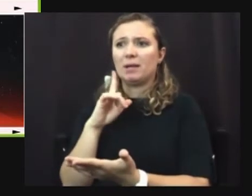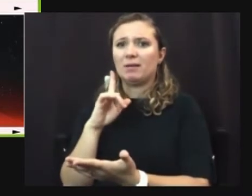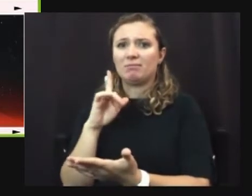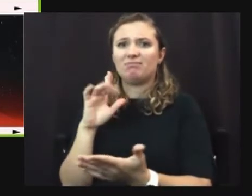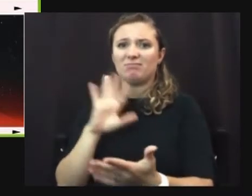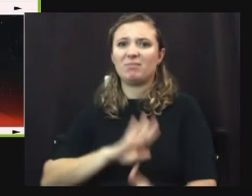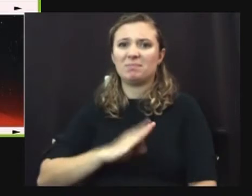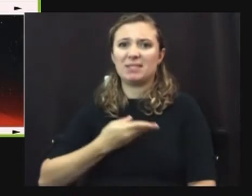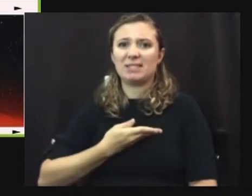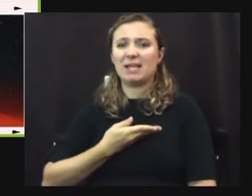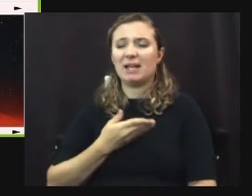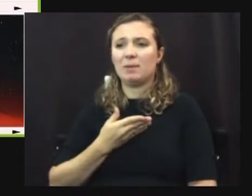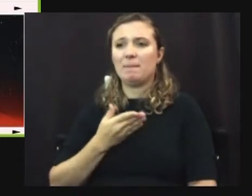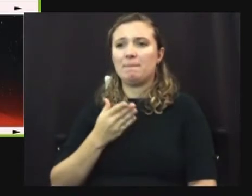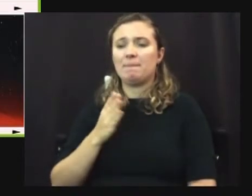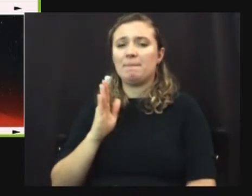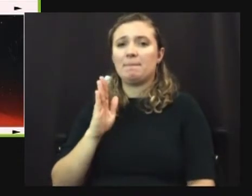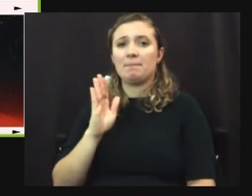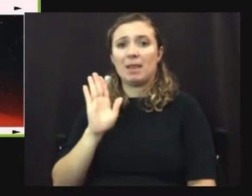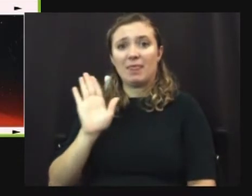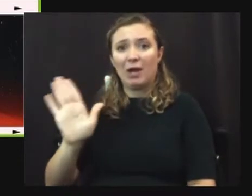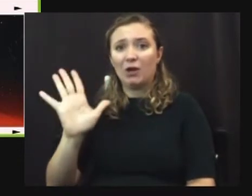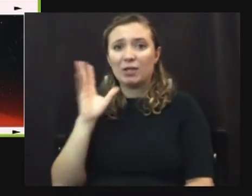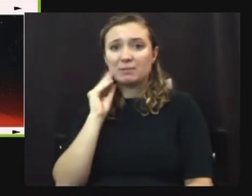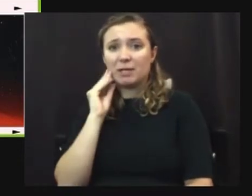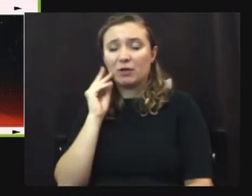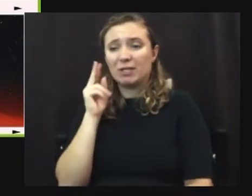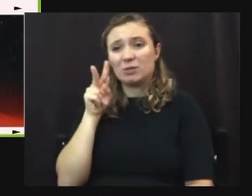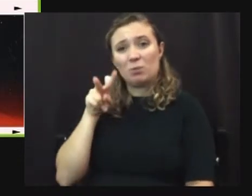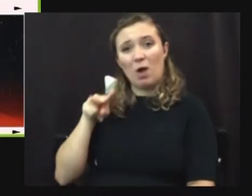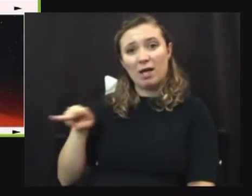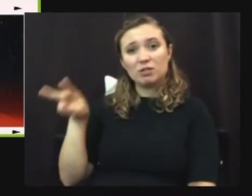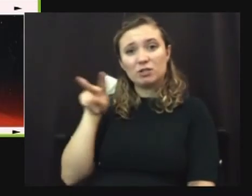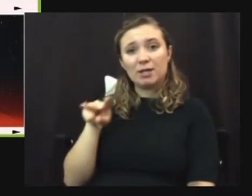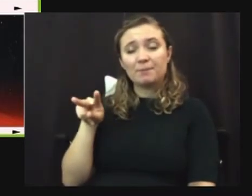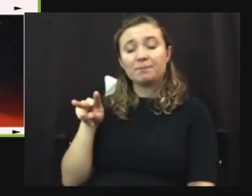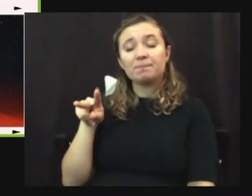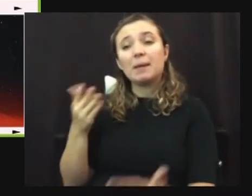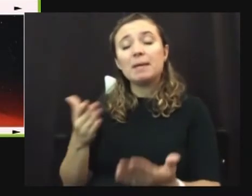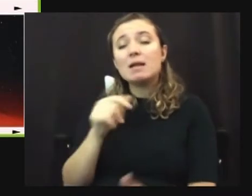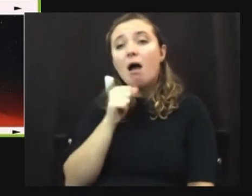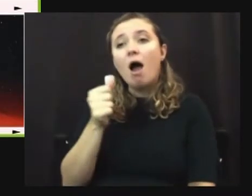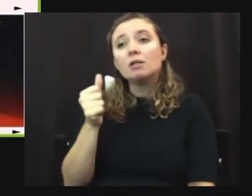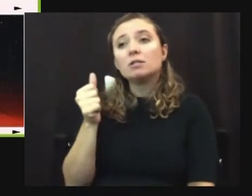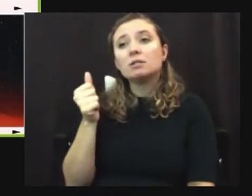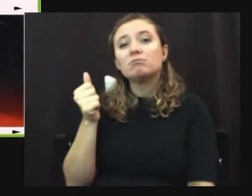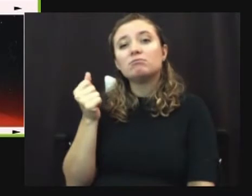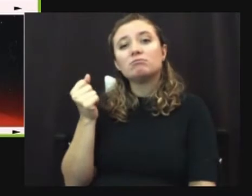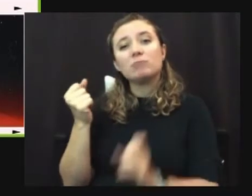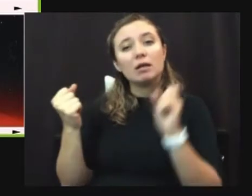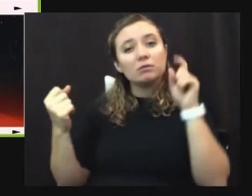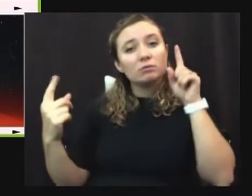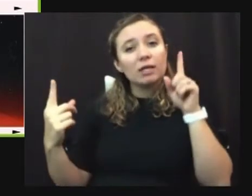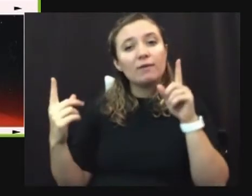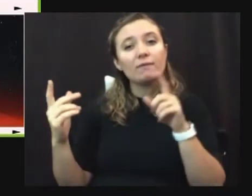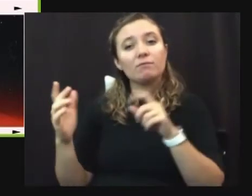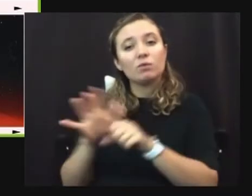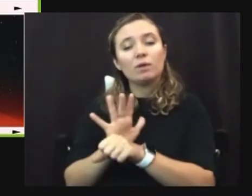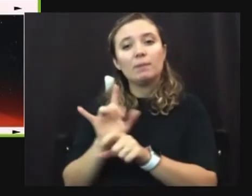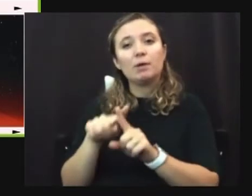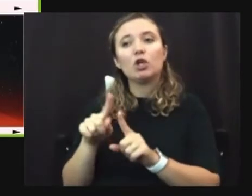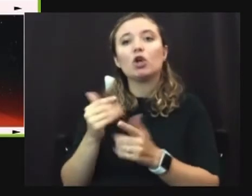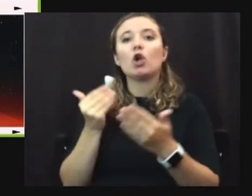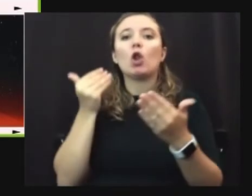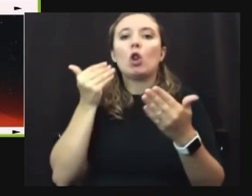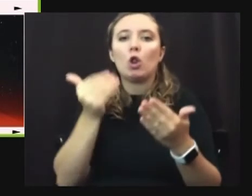through, you still don't know how it feels to be them, but you're closer to empathizing because of